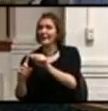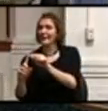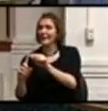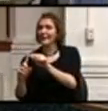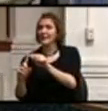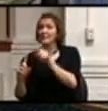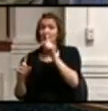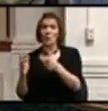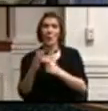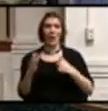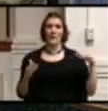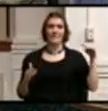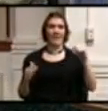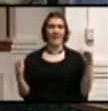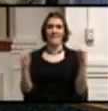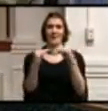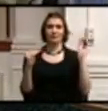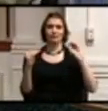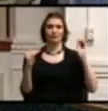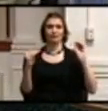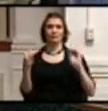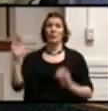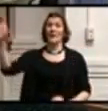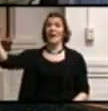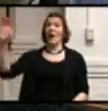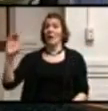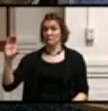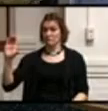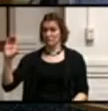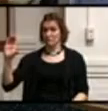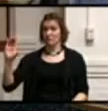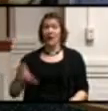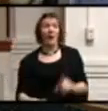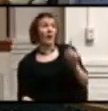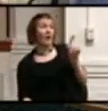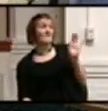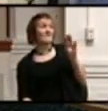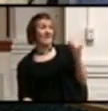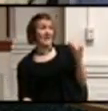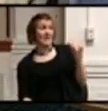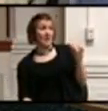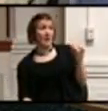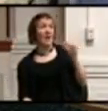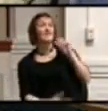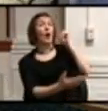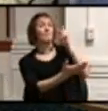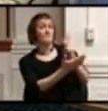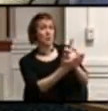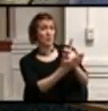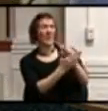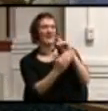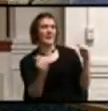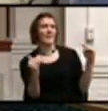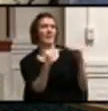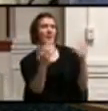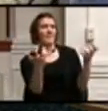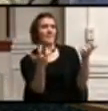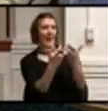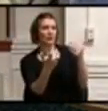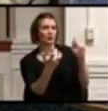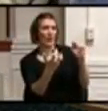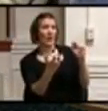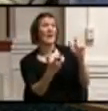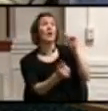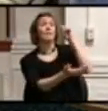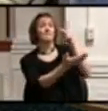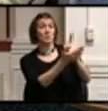any match. That would allow them to turn down that portion of the second grant, which would require a match. Okay. So, but we could get it. We could. If it's granted, we